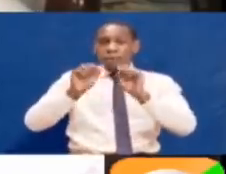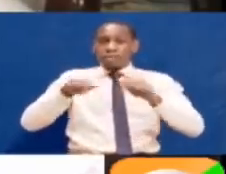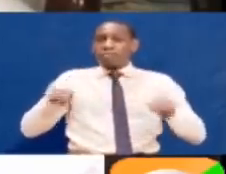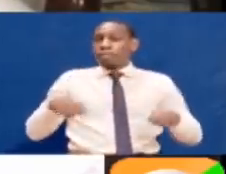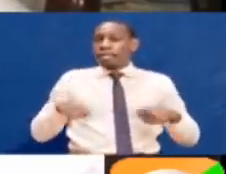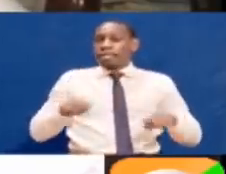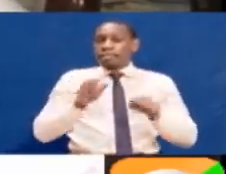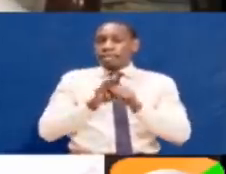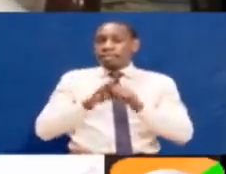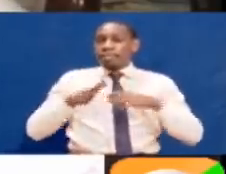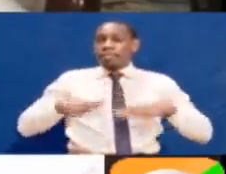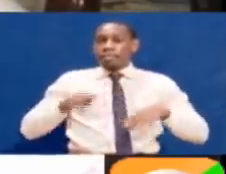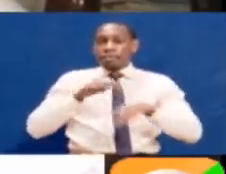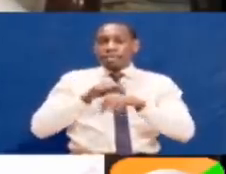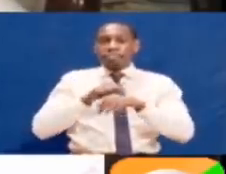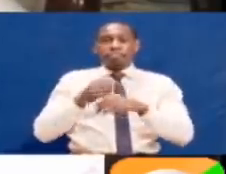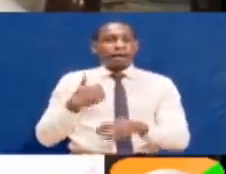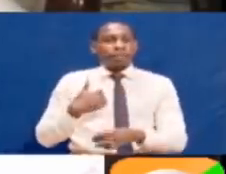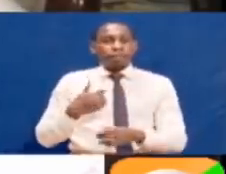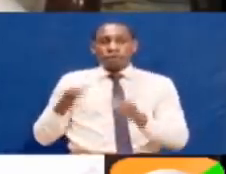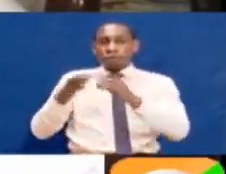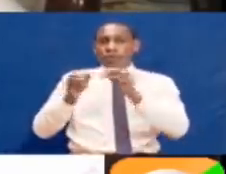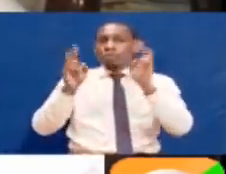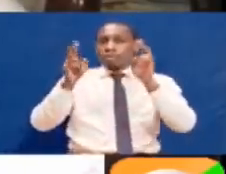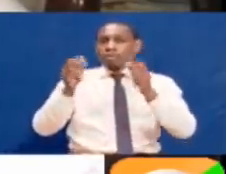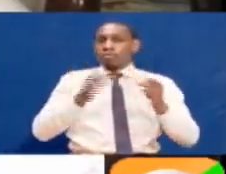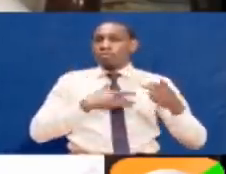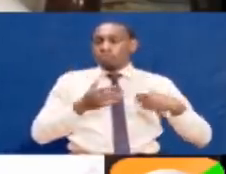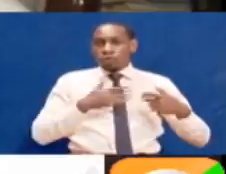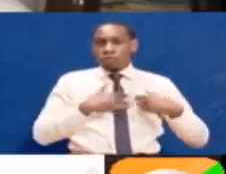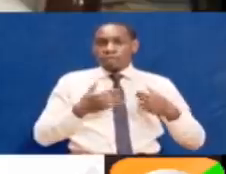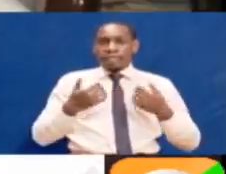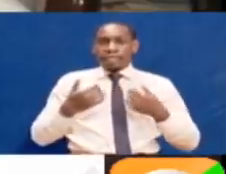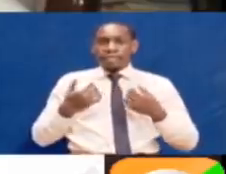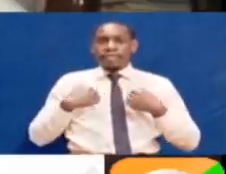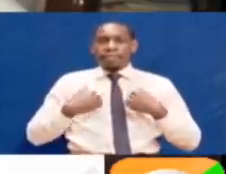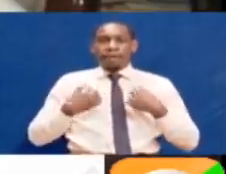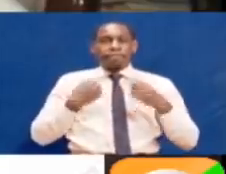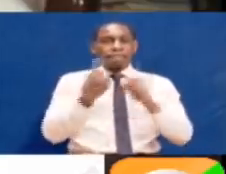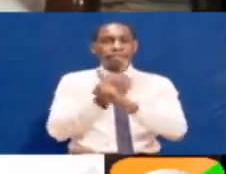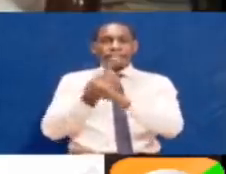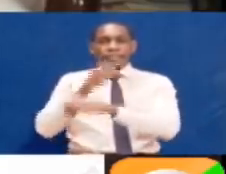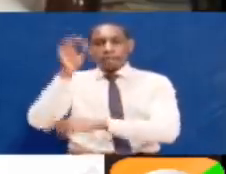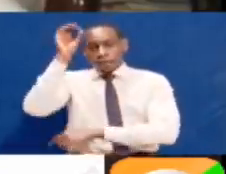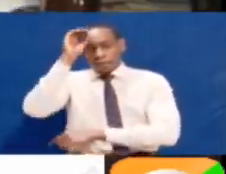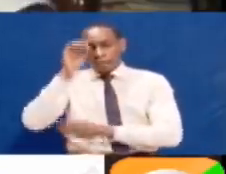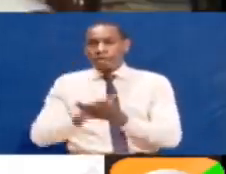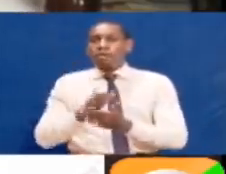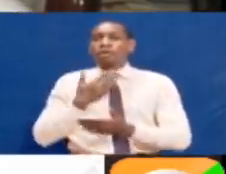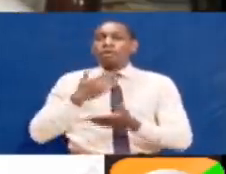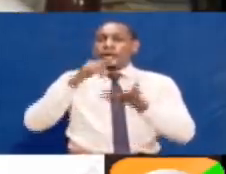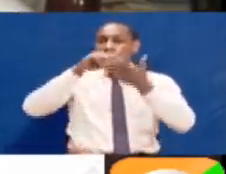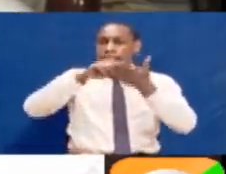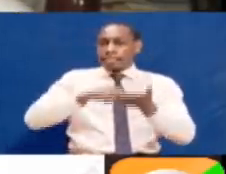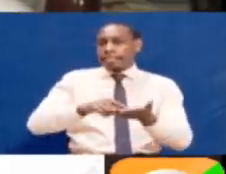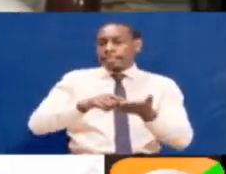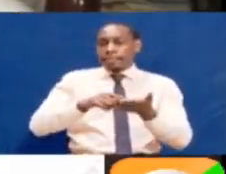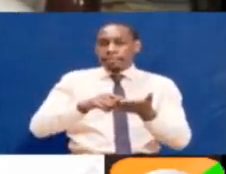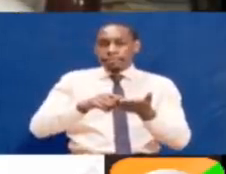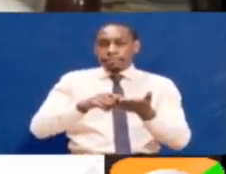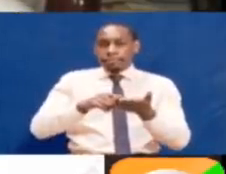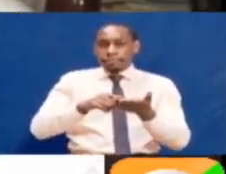intimidate many people when you are dealing with party issues, especially when there are differences and all that kind of thing. And I want to insist